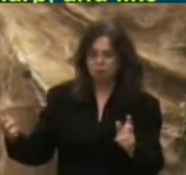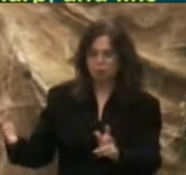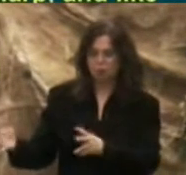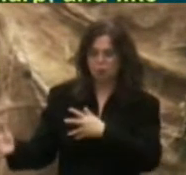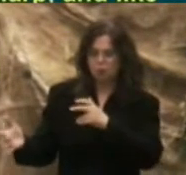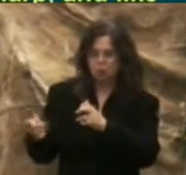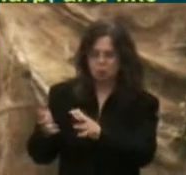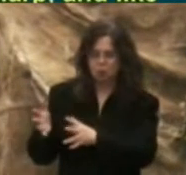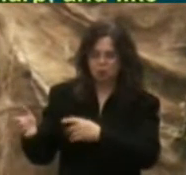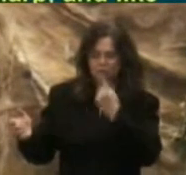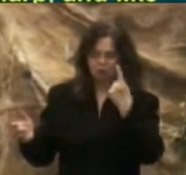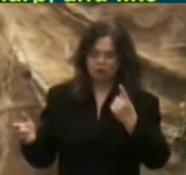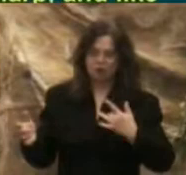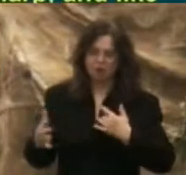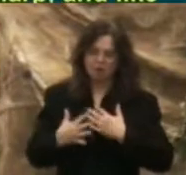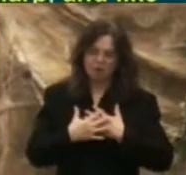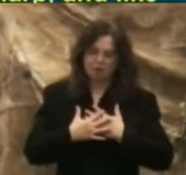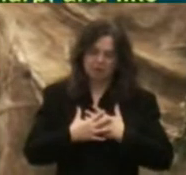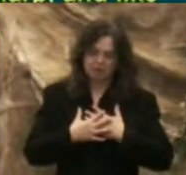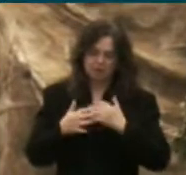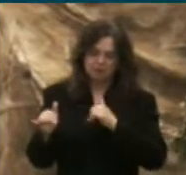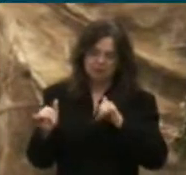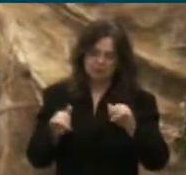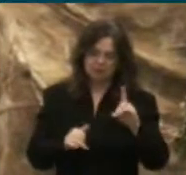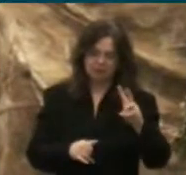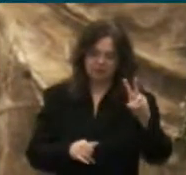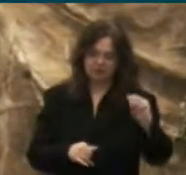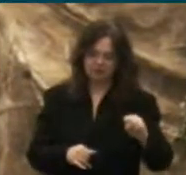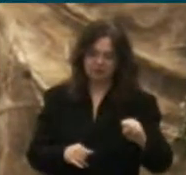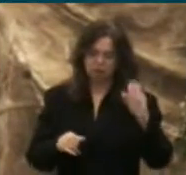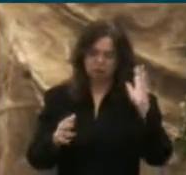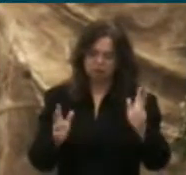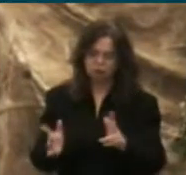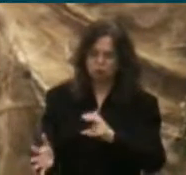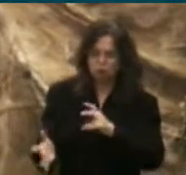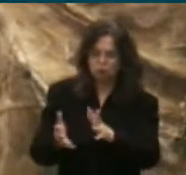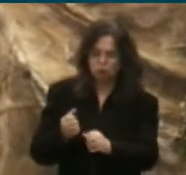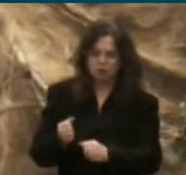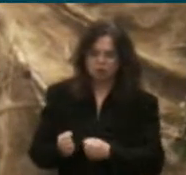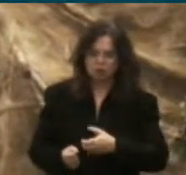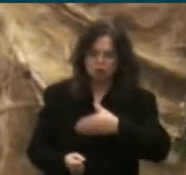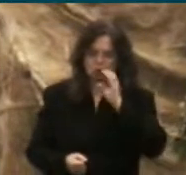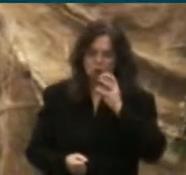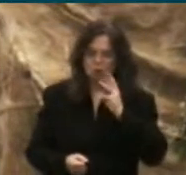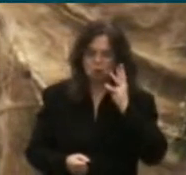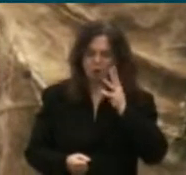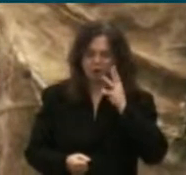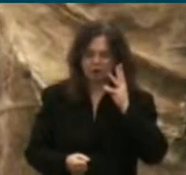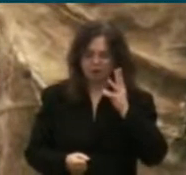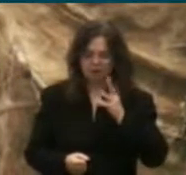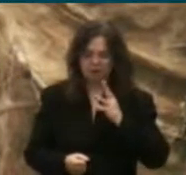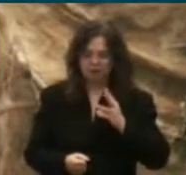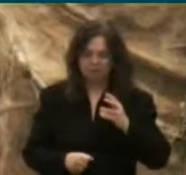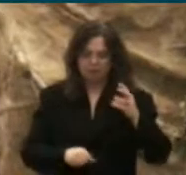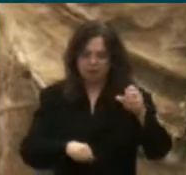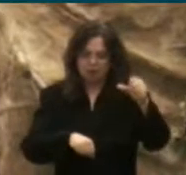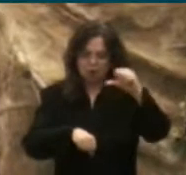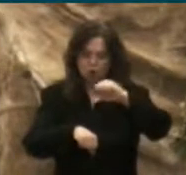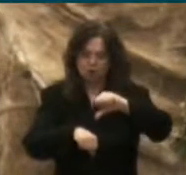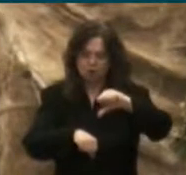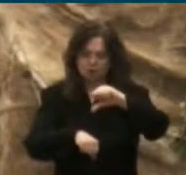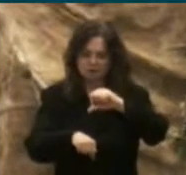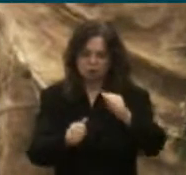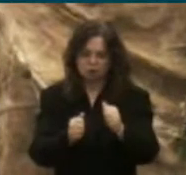David, improvise on instruments of music, who drink wine from bowls and anoint themselves with